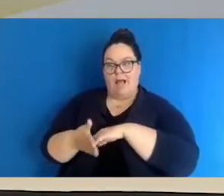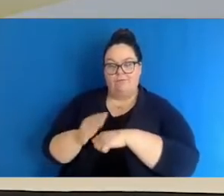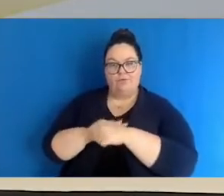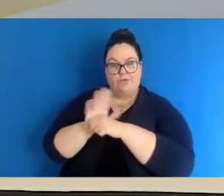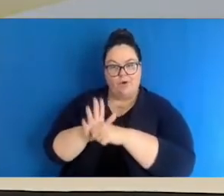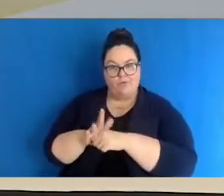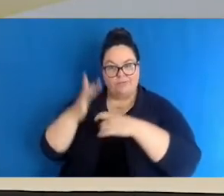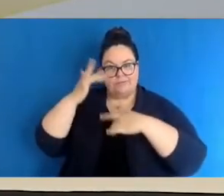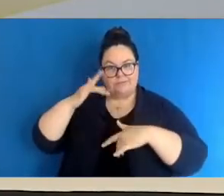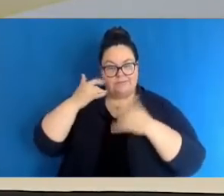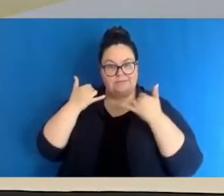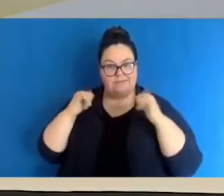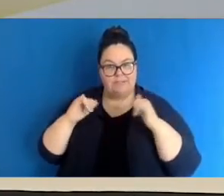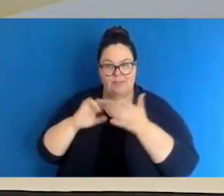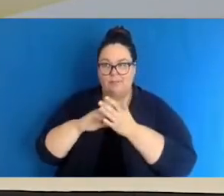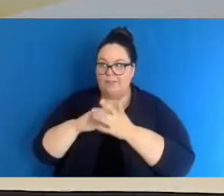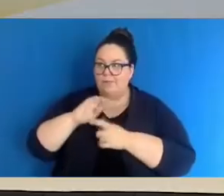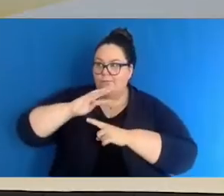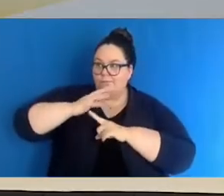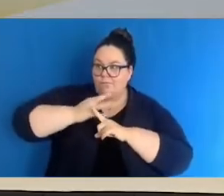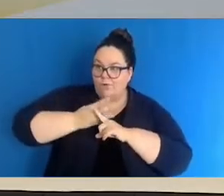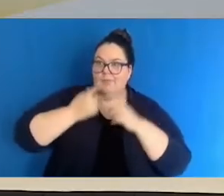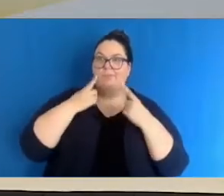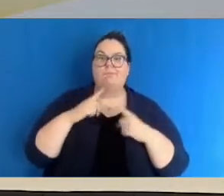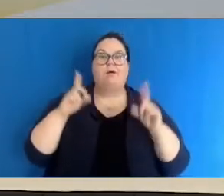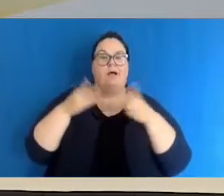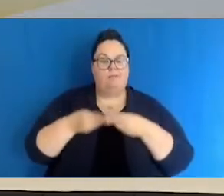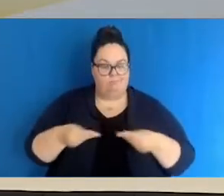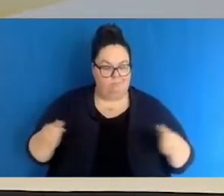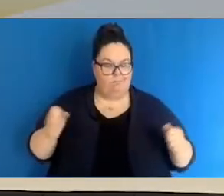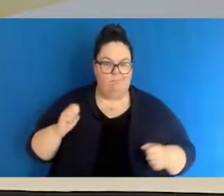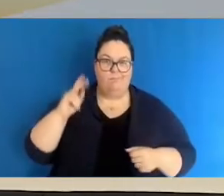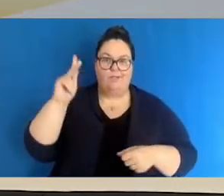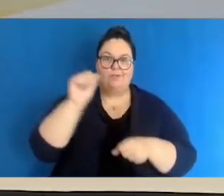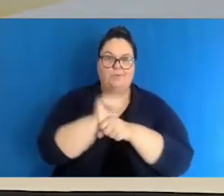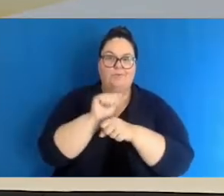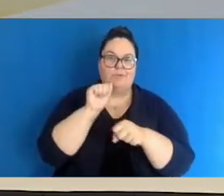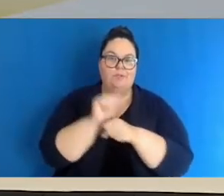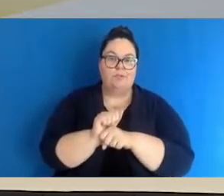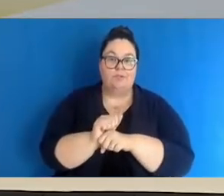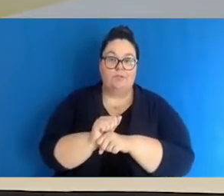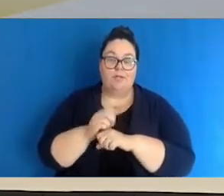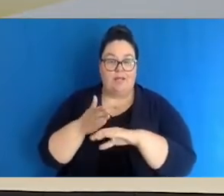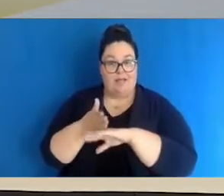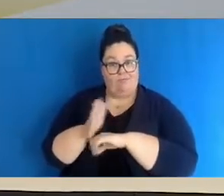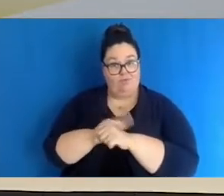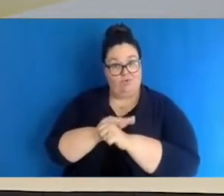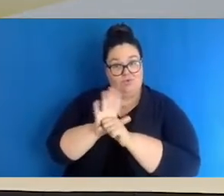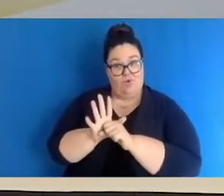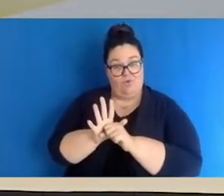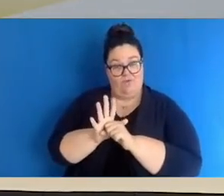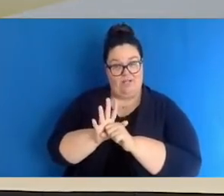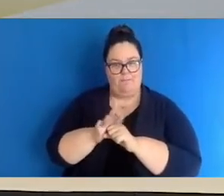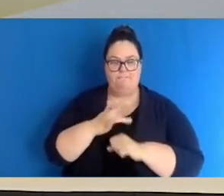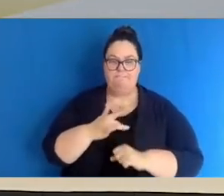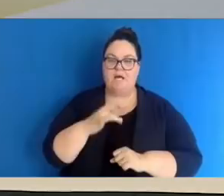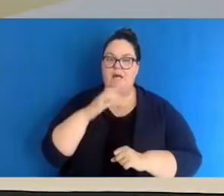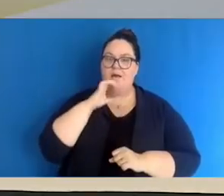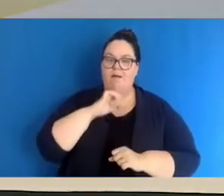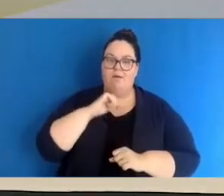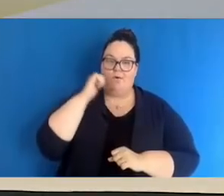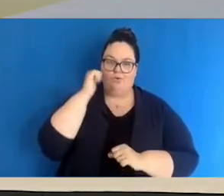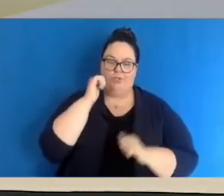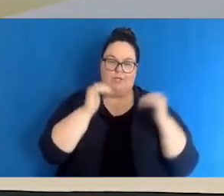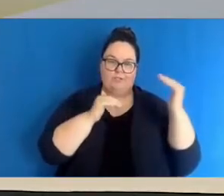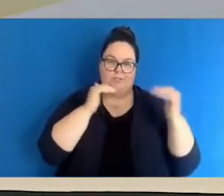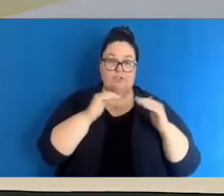term, meaning 4 months after their initial infection. And although post-COVID condition typically occurs in adults, emerging evidence shows